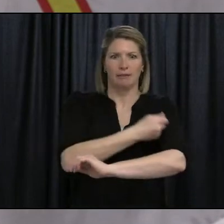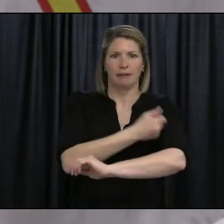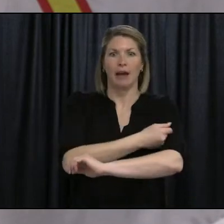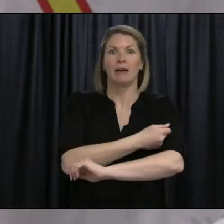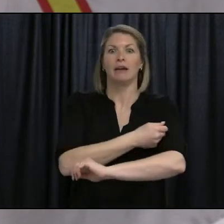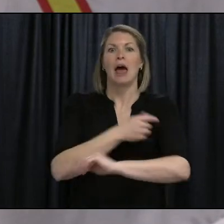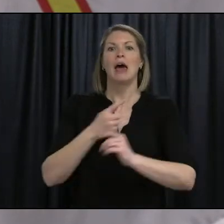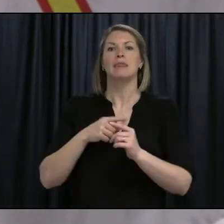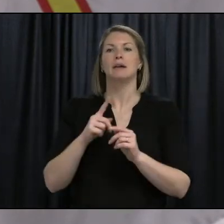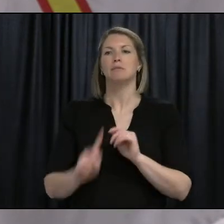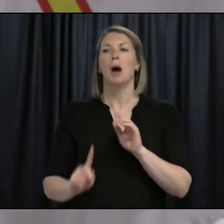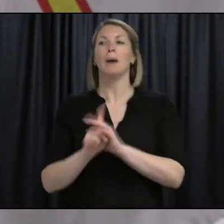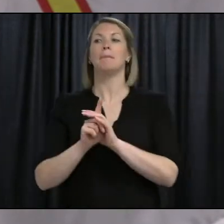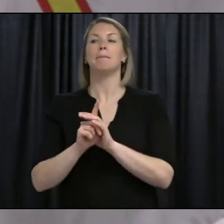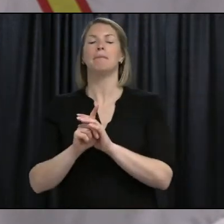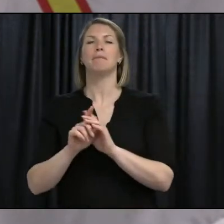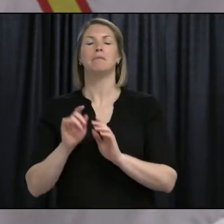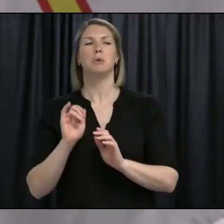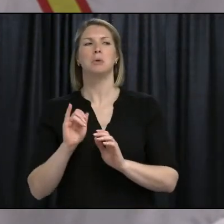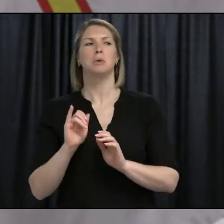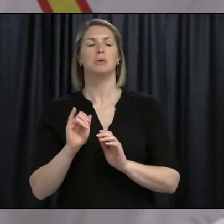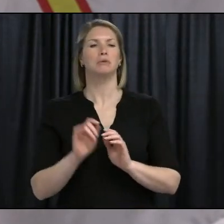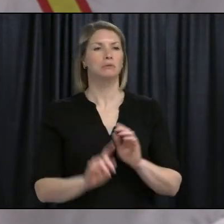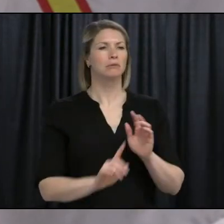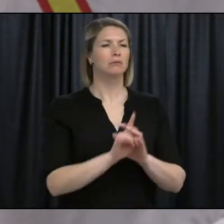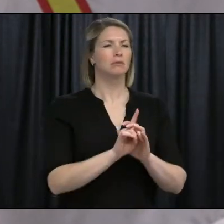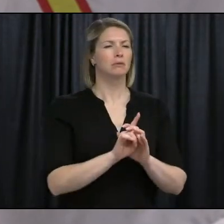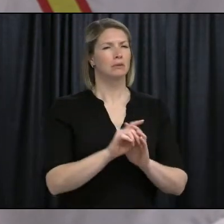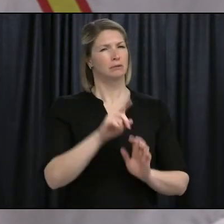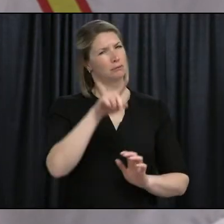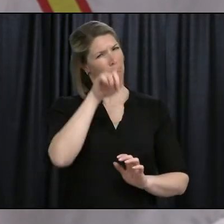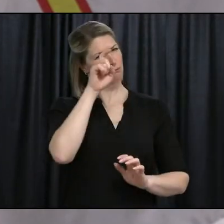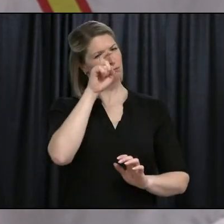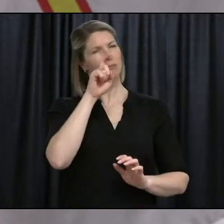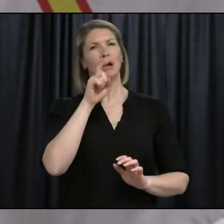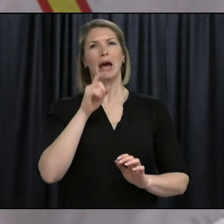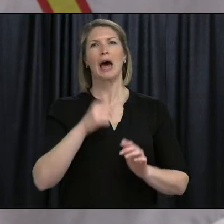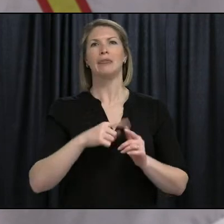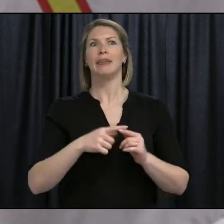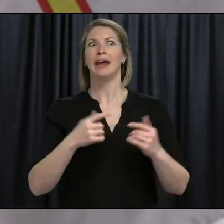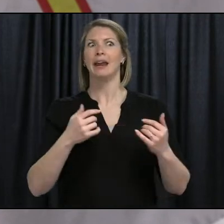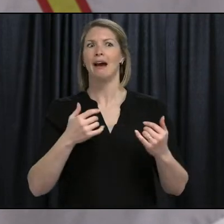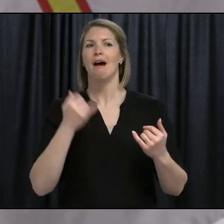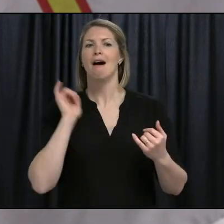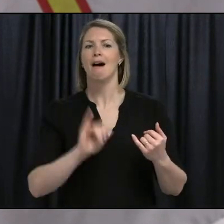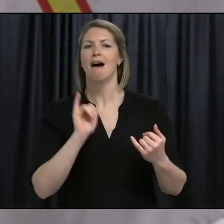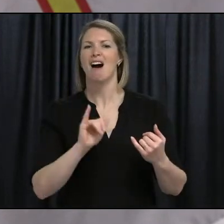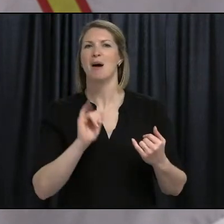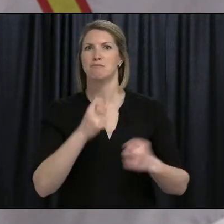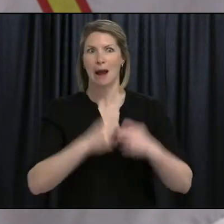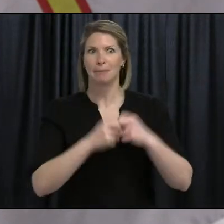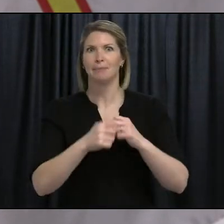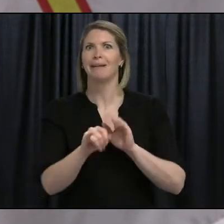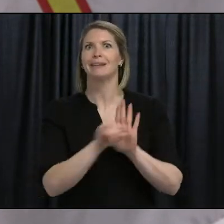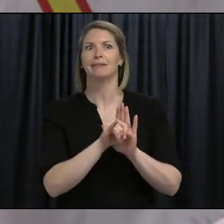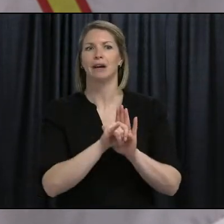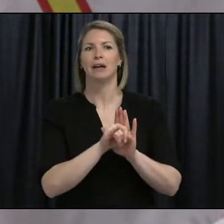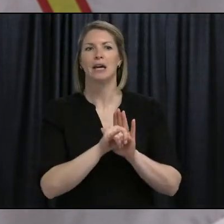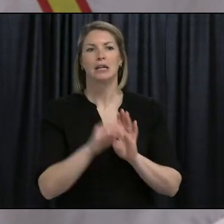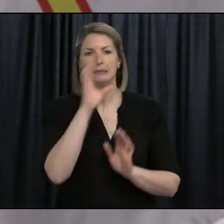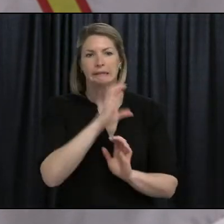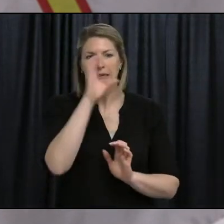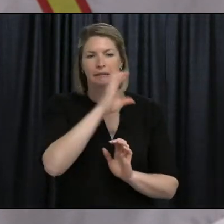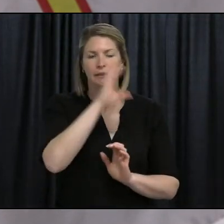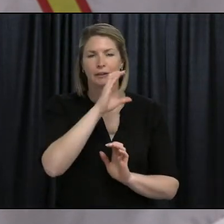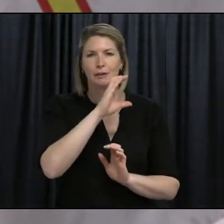start looking for them. So this may be a factor of the fact that we're able to diagnose it better at this point.